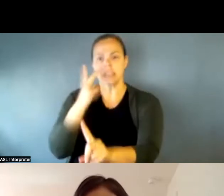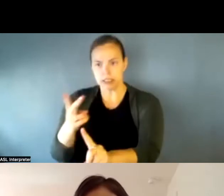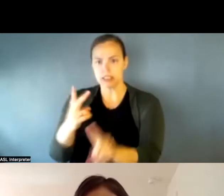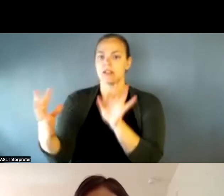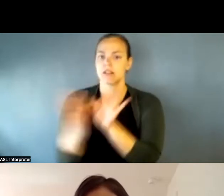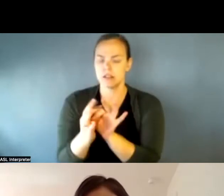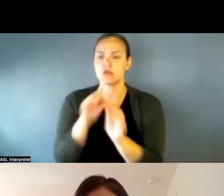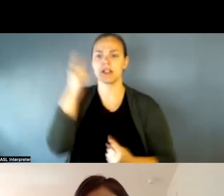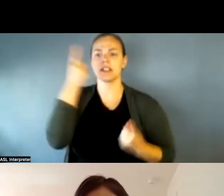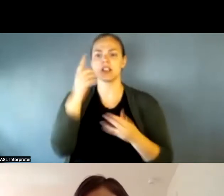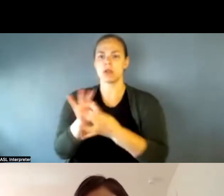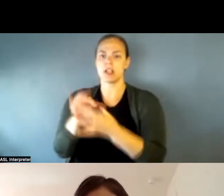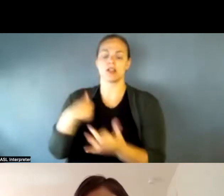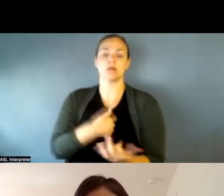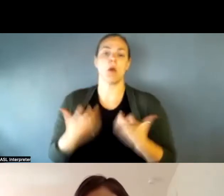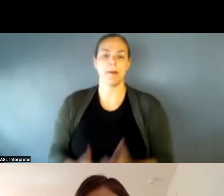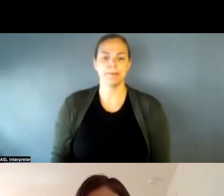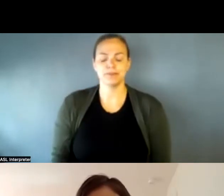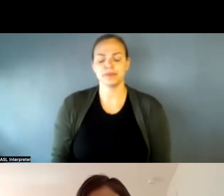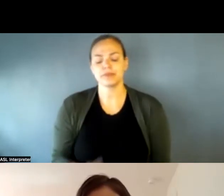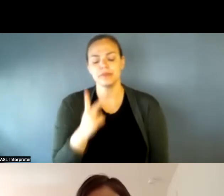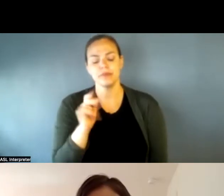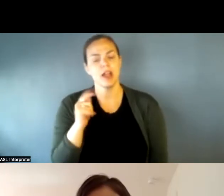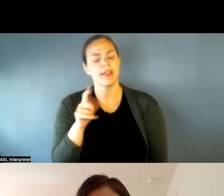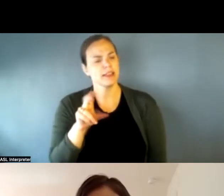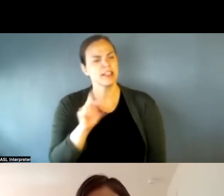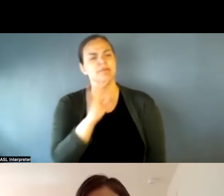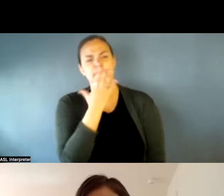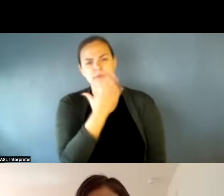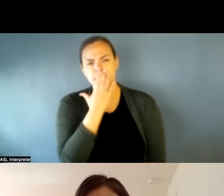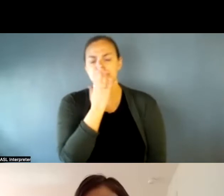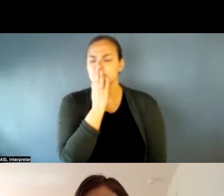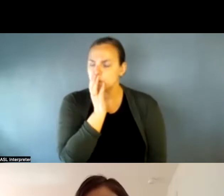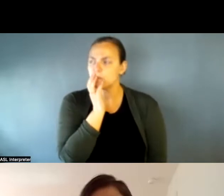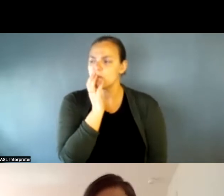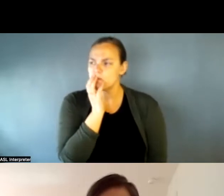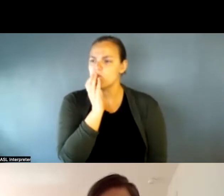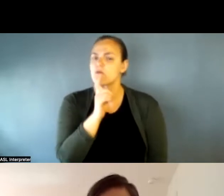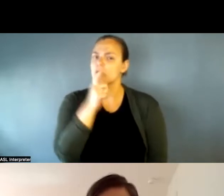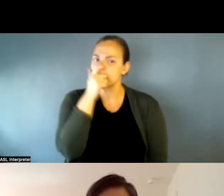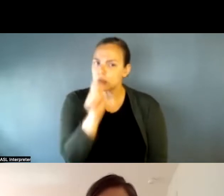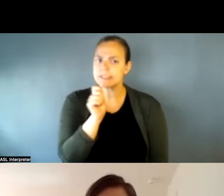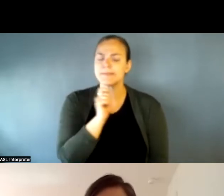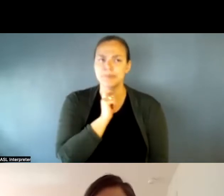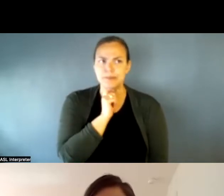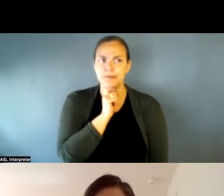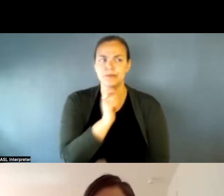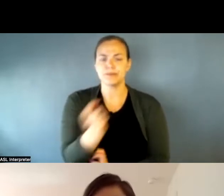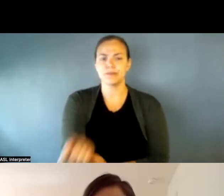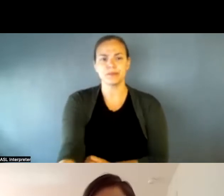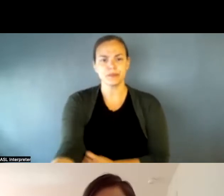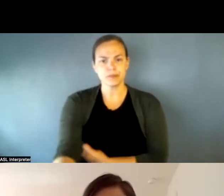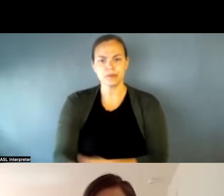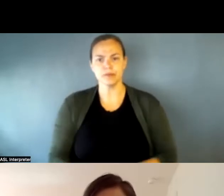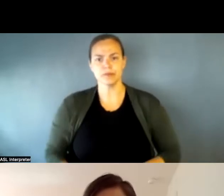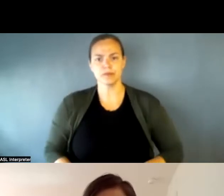Yeah, thank you. Because it's actually really interesting to actually think about how, I mean, you sort of, you said,